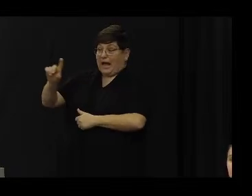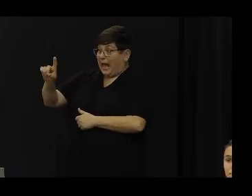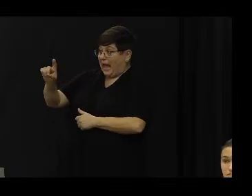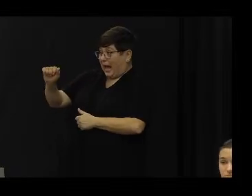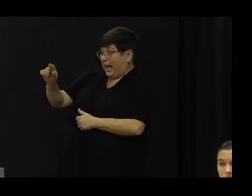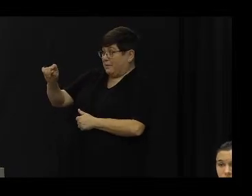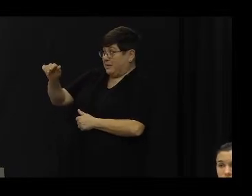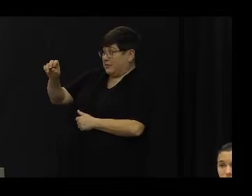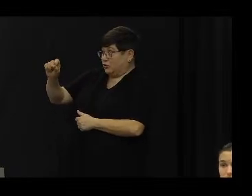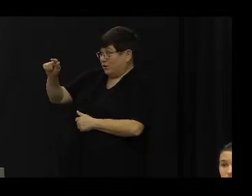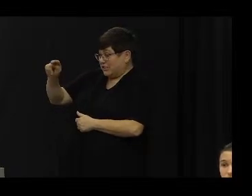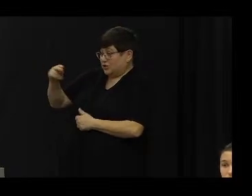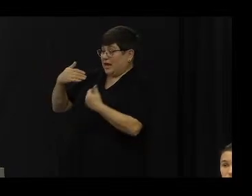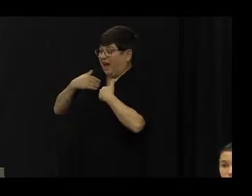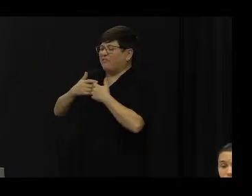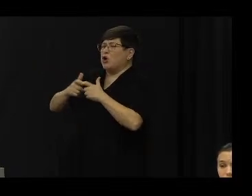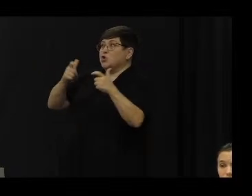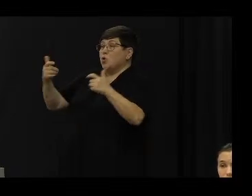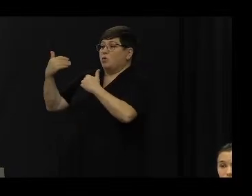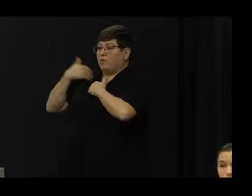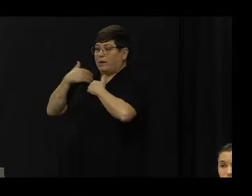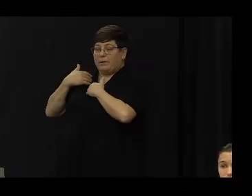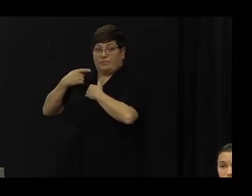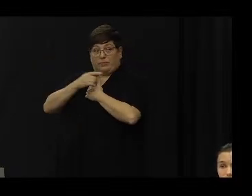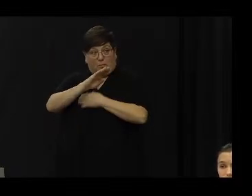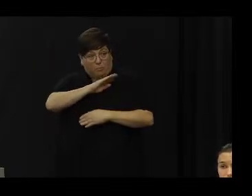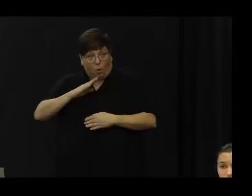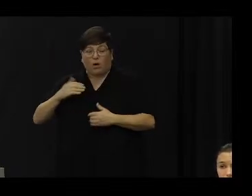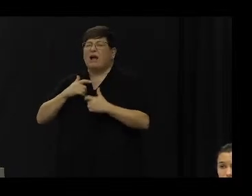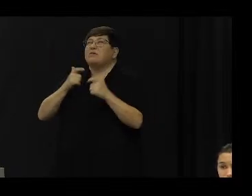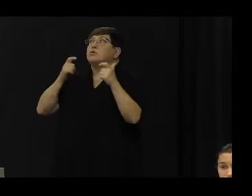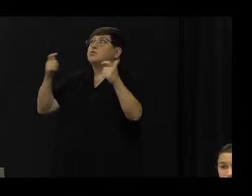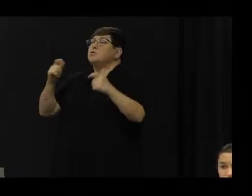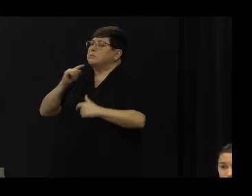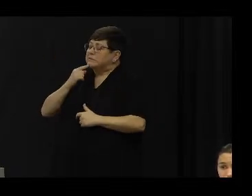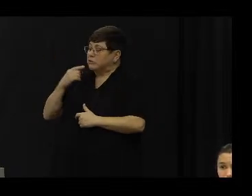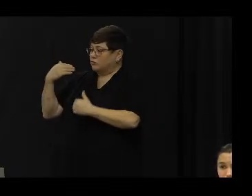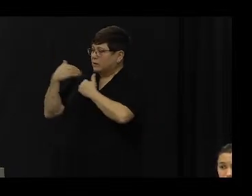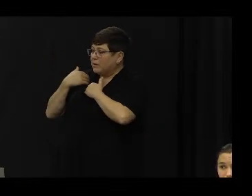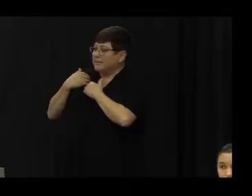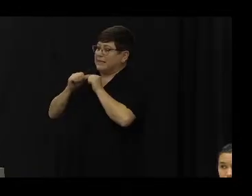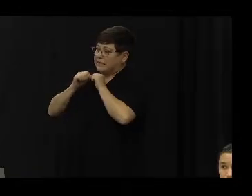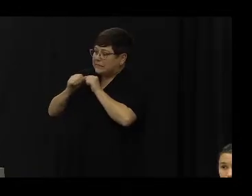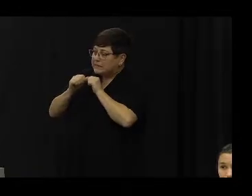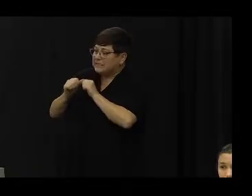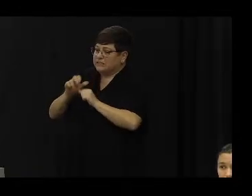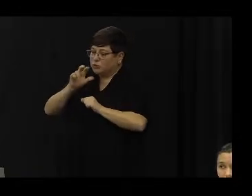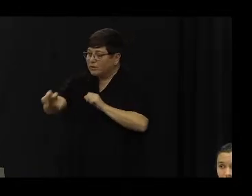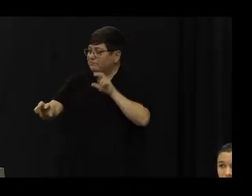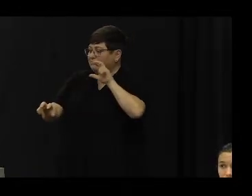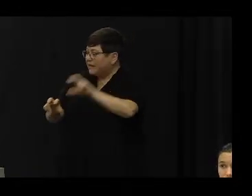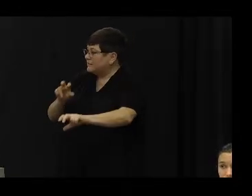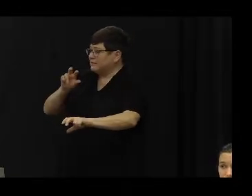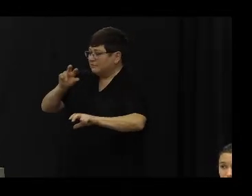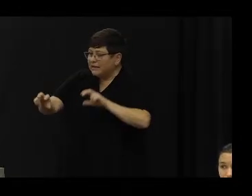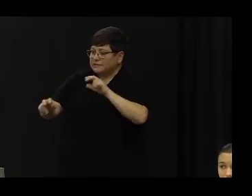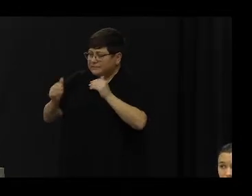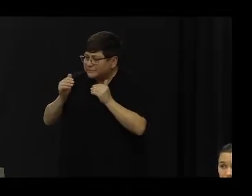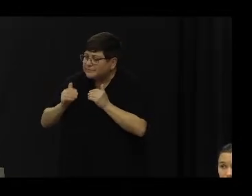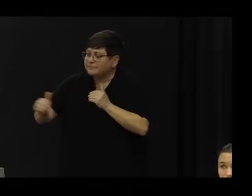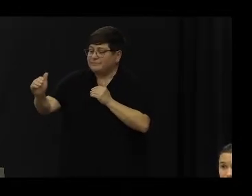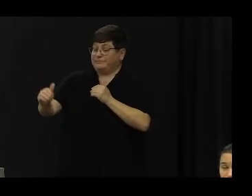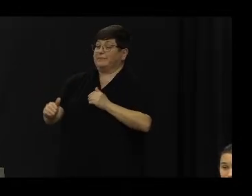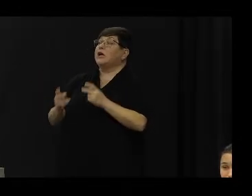has, the responsibility that this board has to continue this. Because now